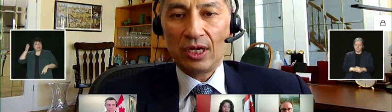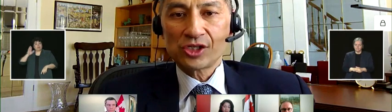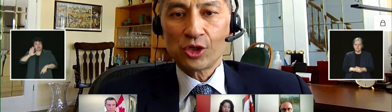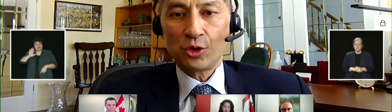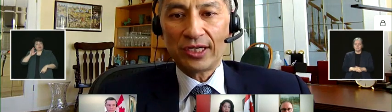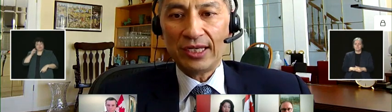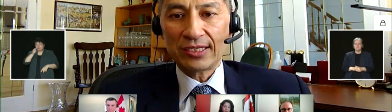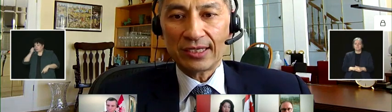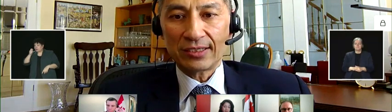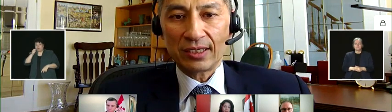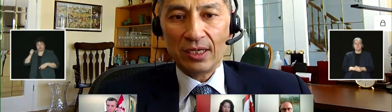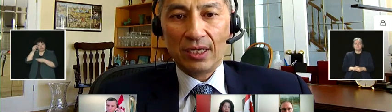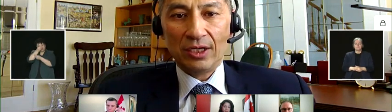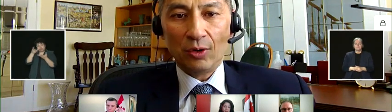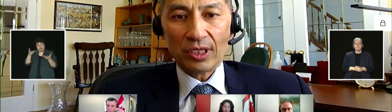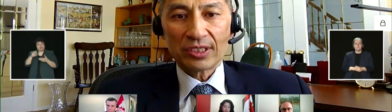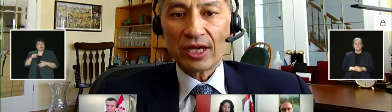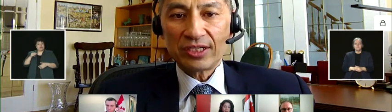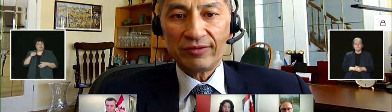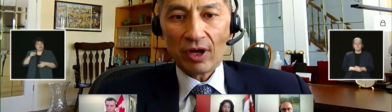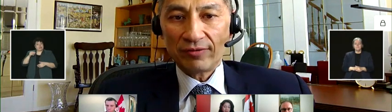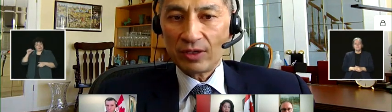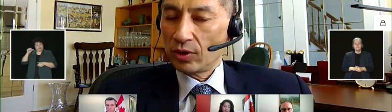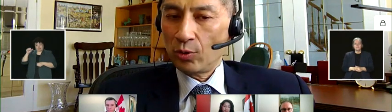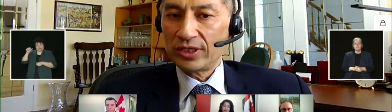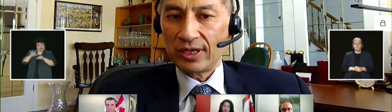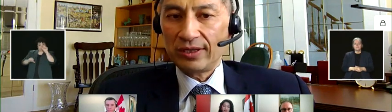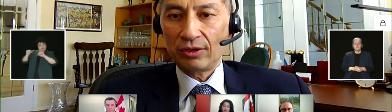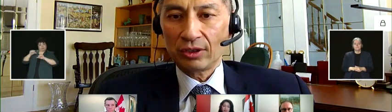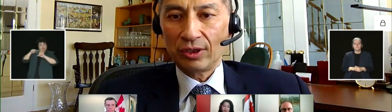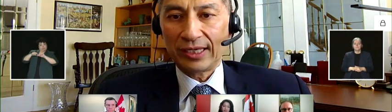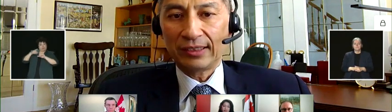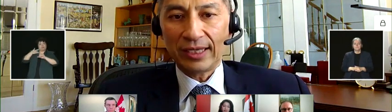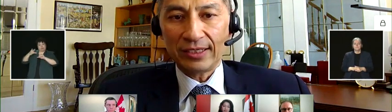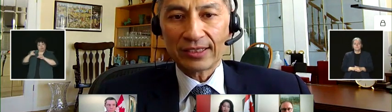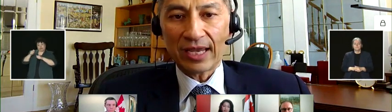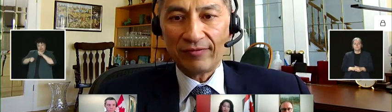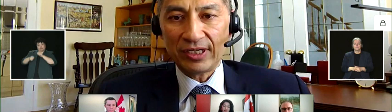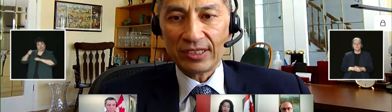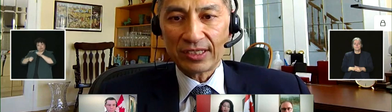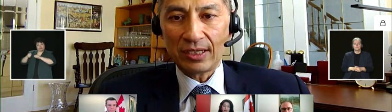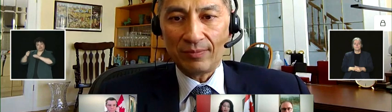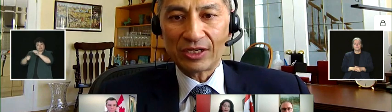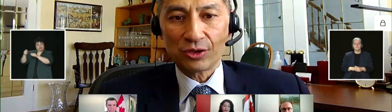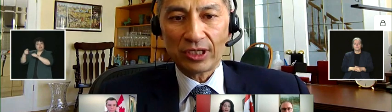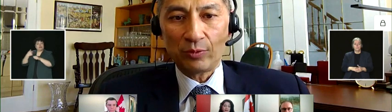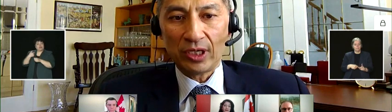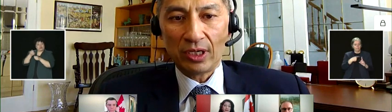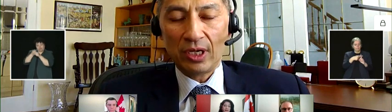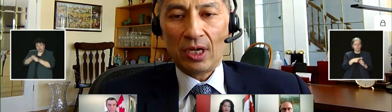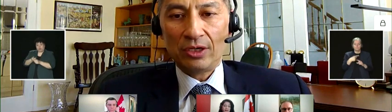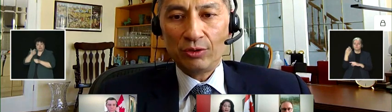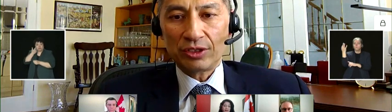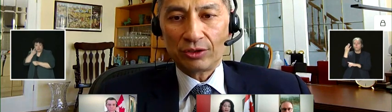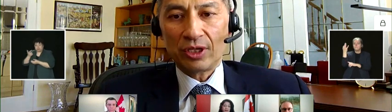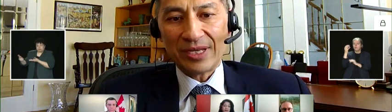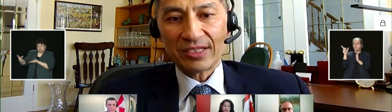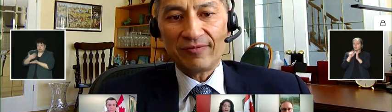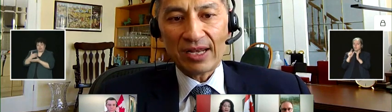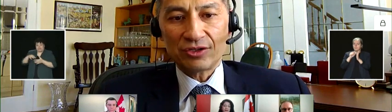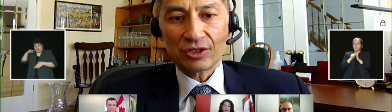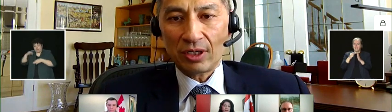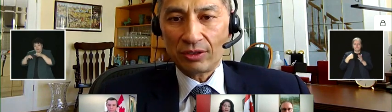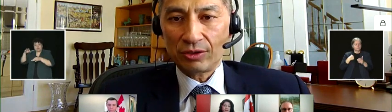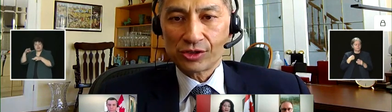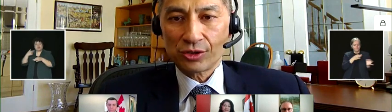to show Canadians that, science evolves and we're always there to look at the latest evidence and make sure that we use it to the